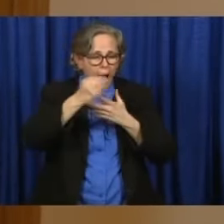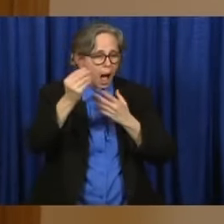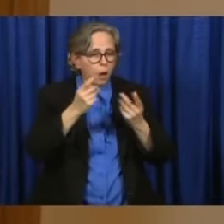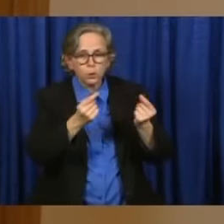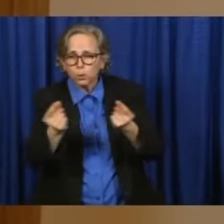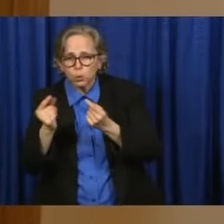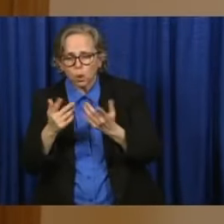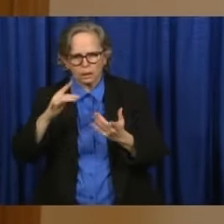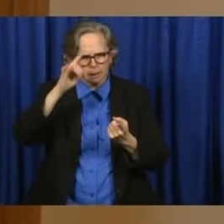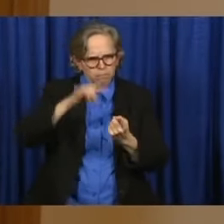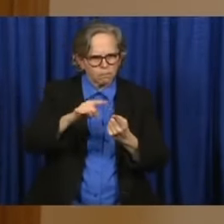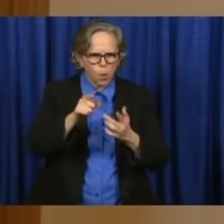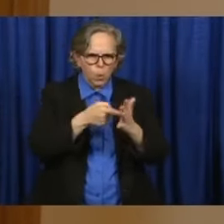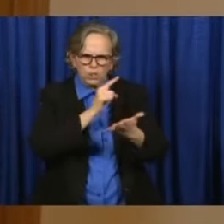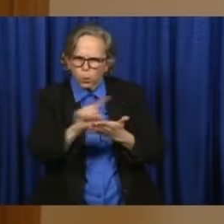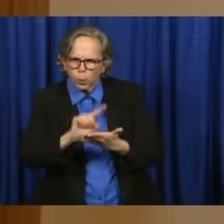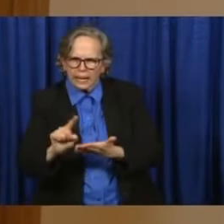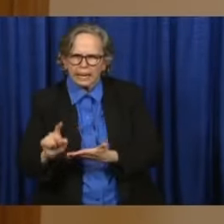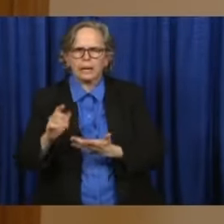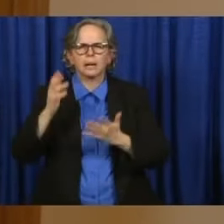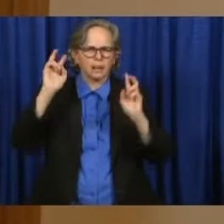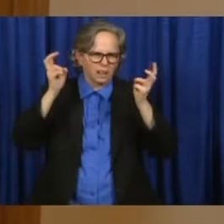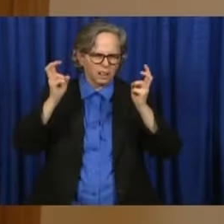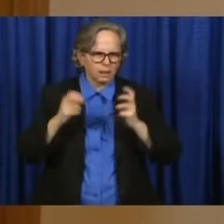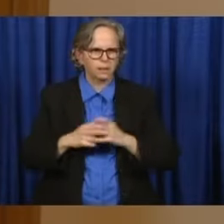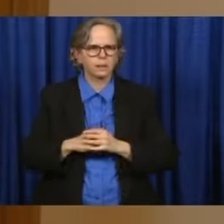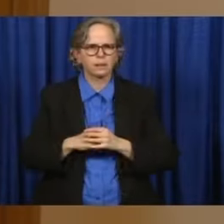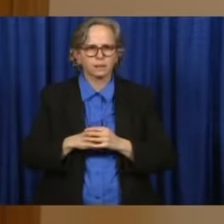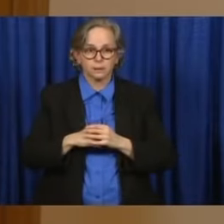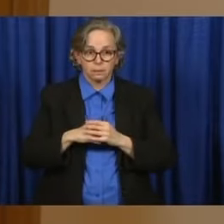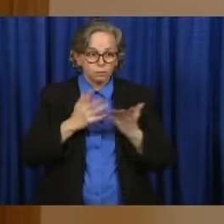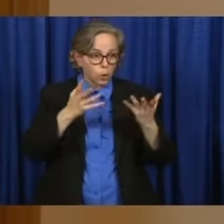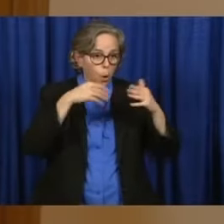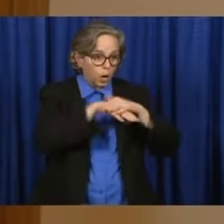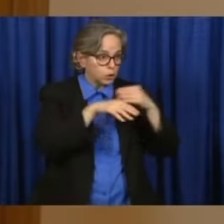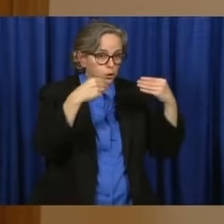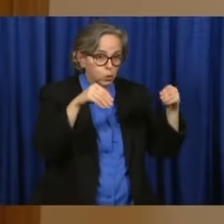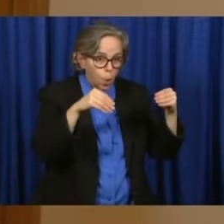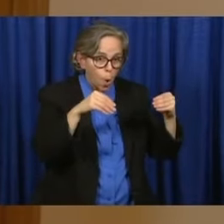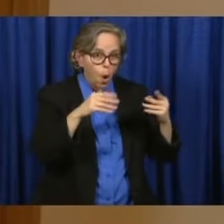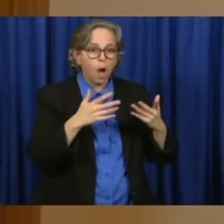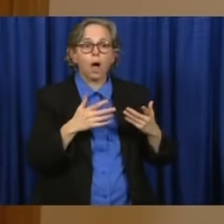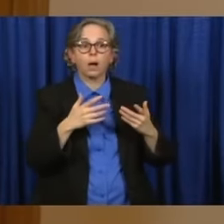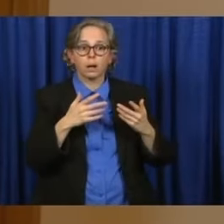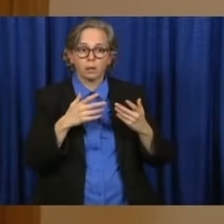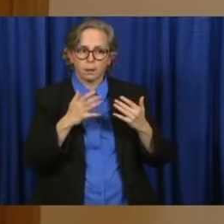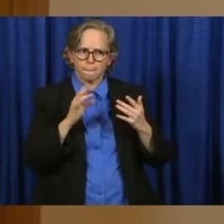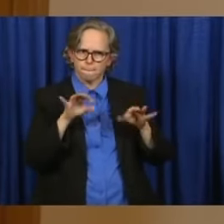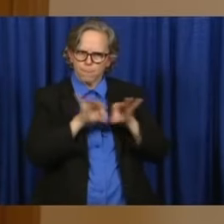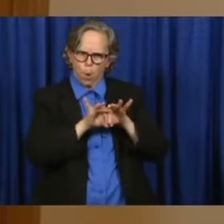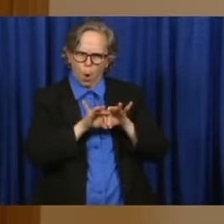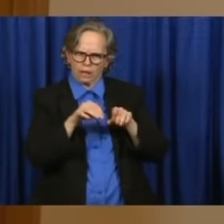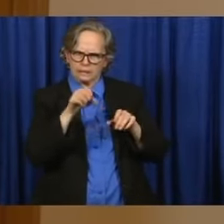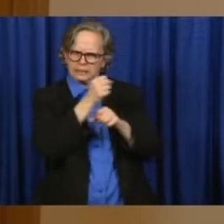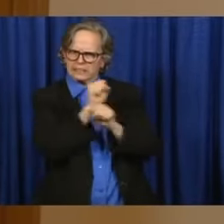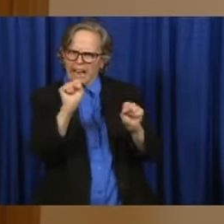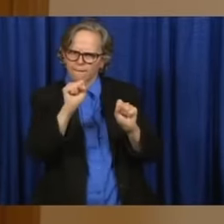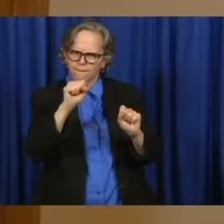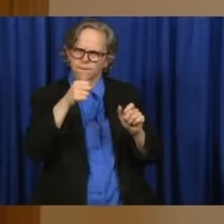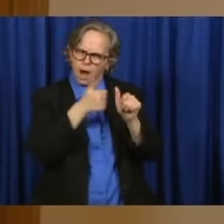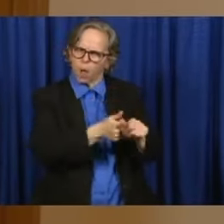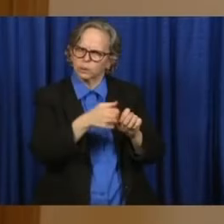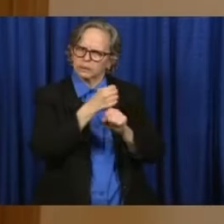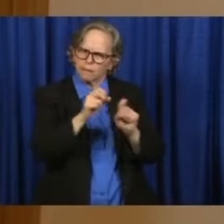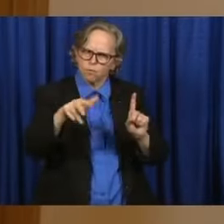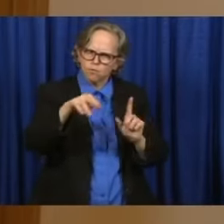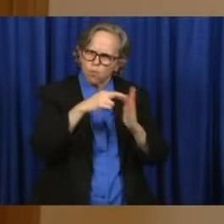But we can also do our part by, stacking, doing a lot of errand at one time, moving quickly, being conscious